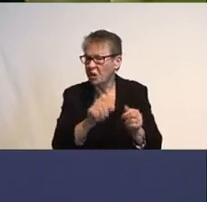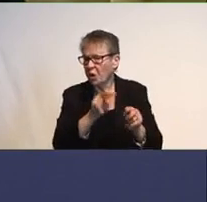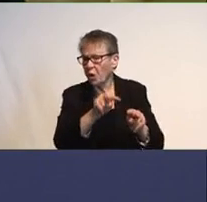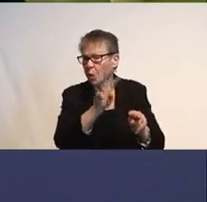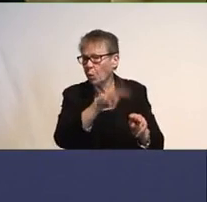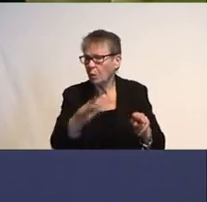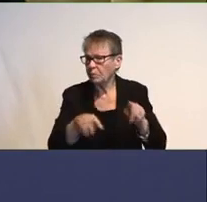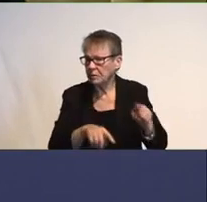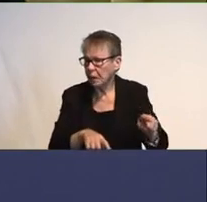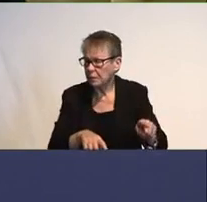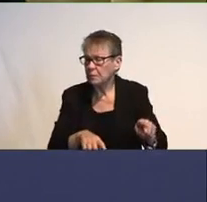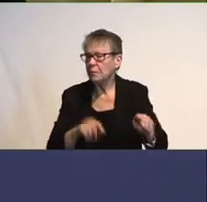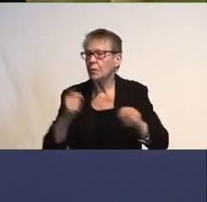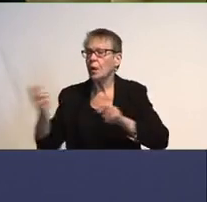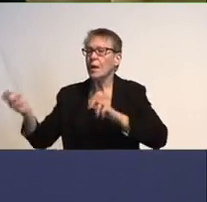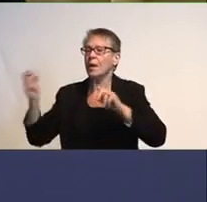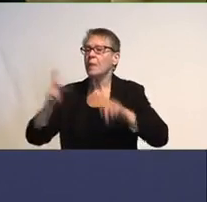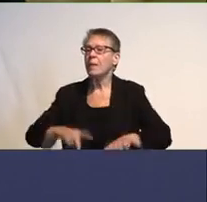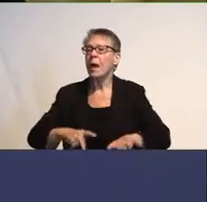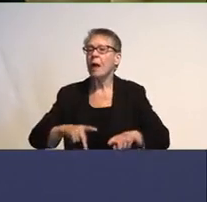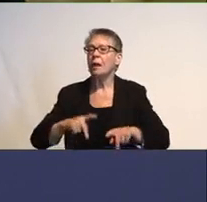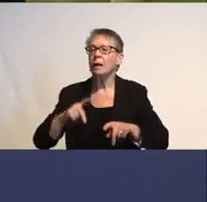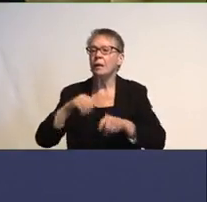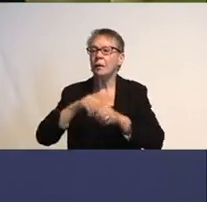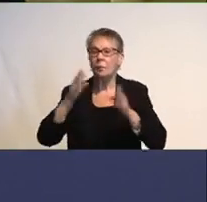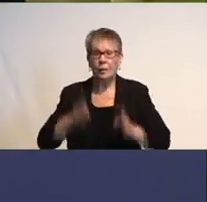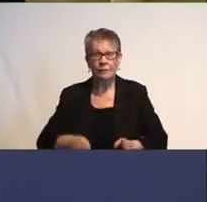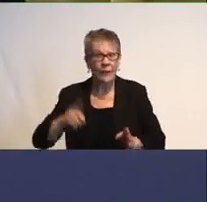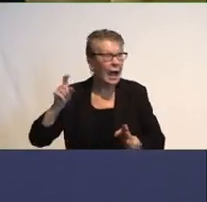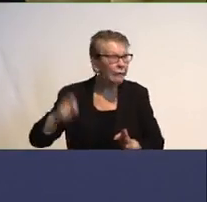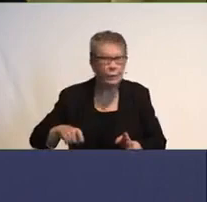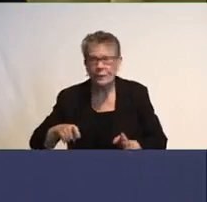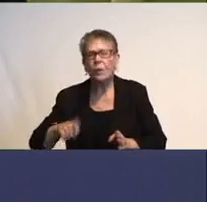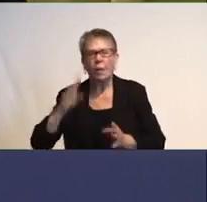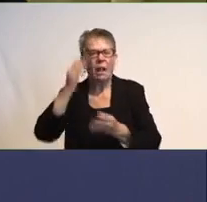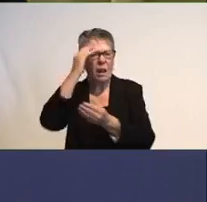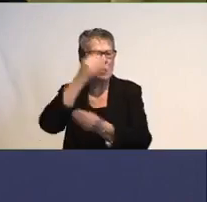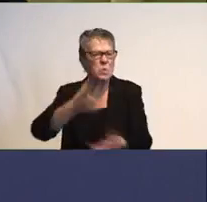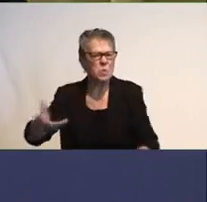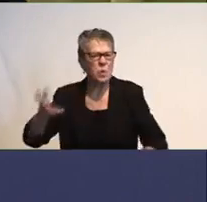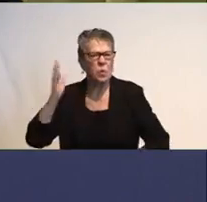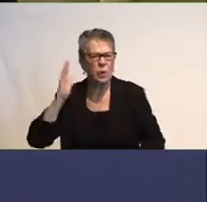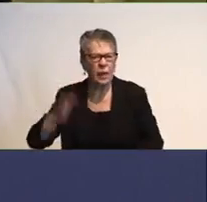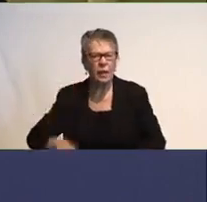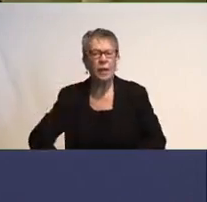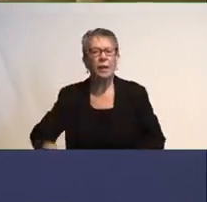between now and then, if events suggest we need to, we will do so. Merry Christmas, everybody.